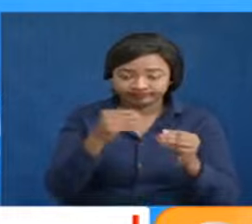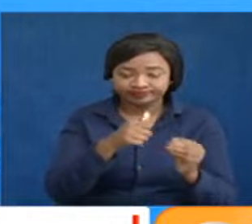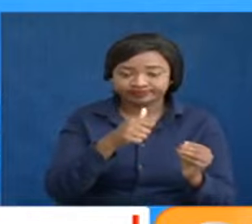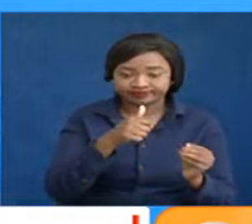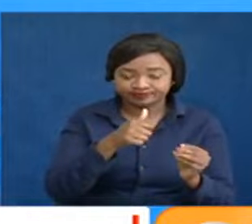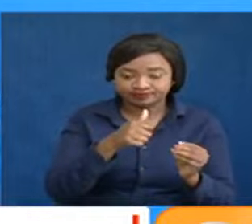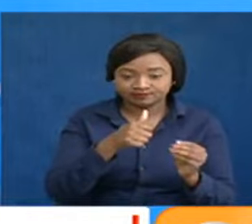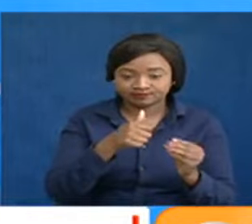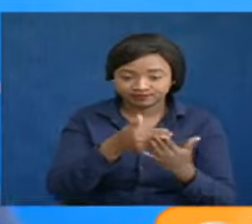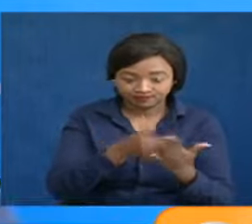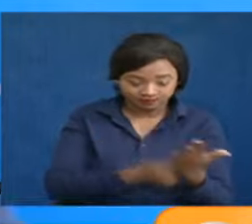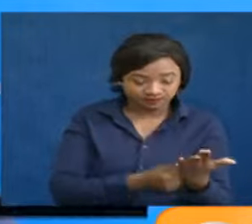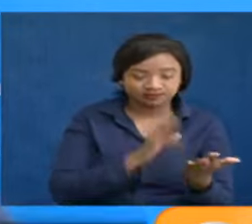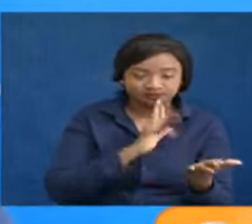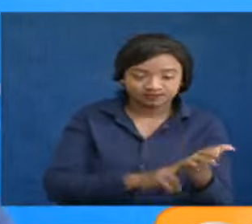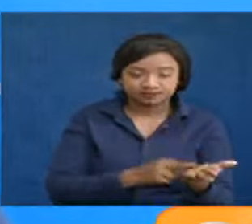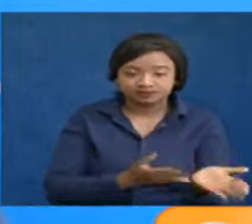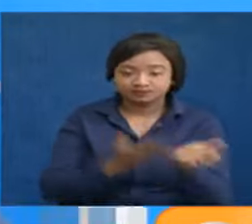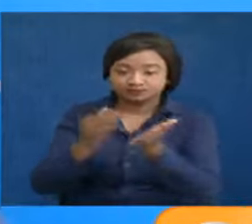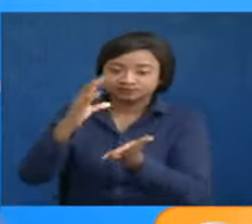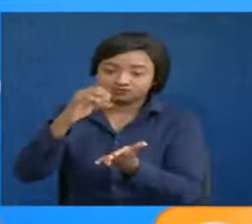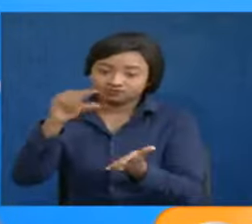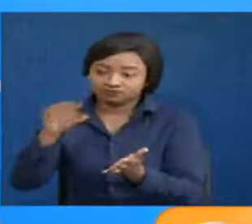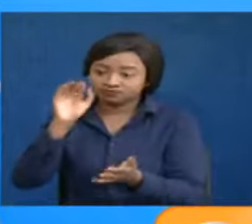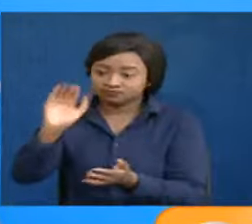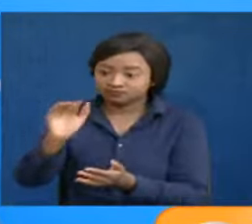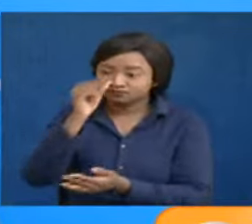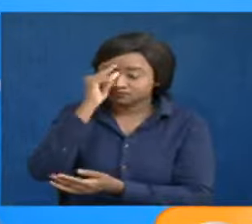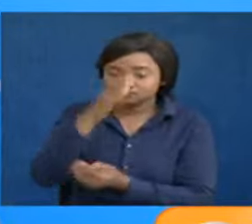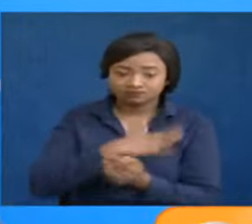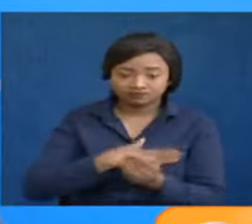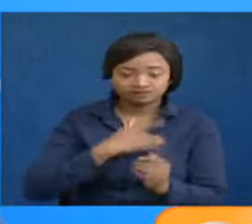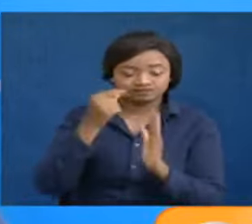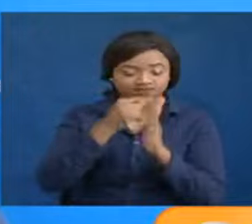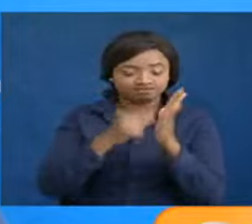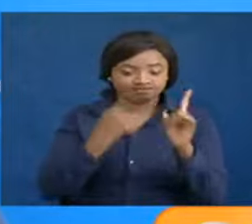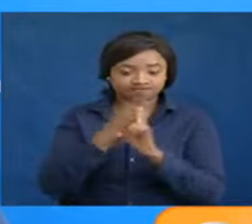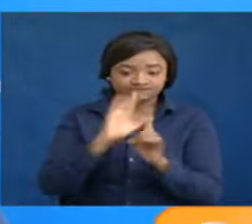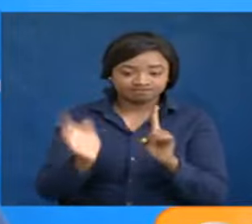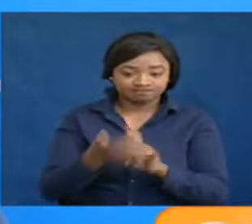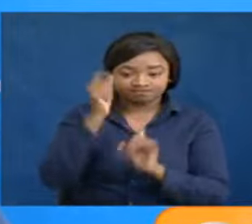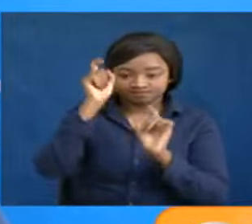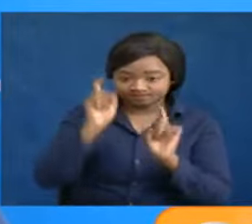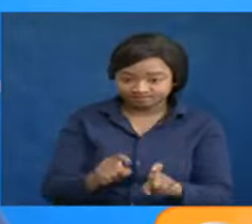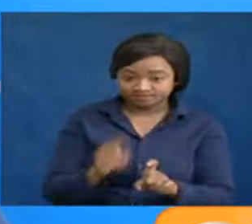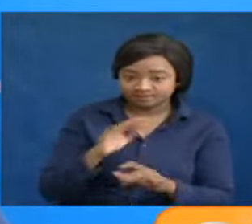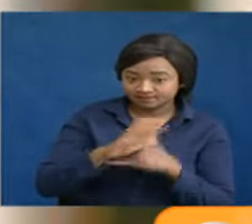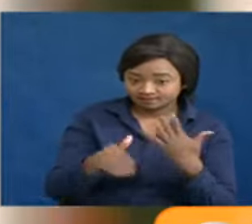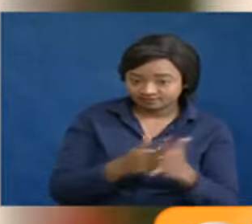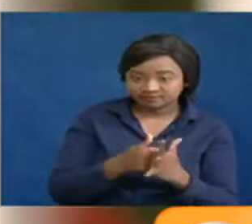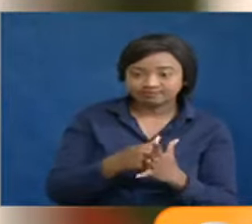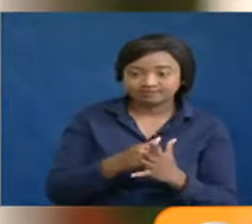of Governors, asking the government to meet some of its objectives. So this is all about children's